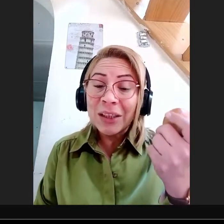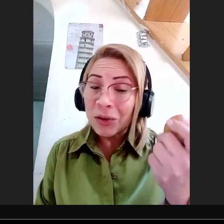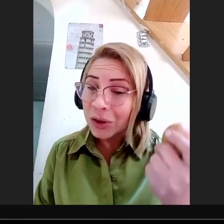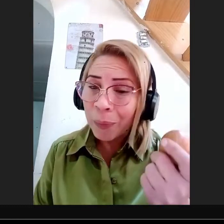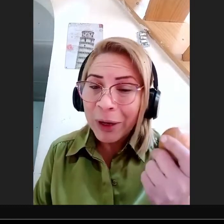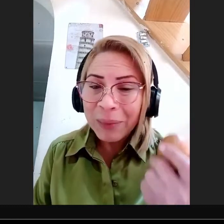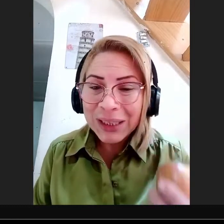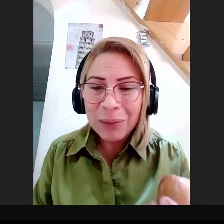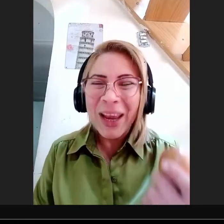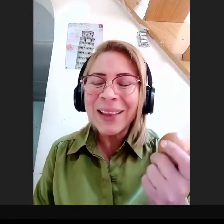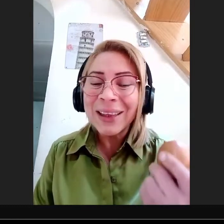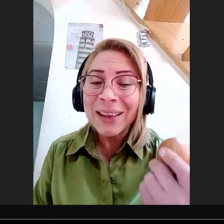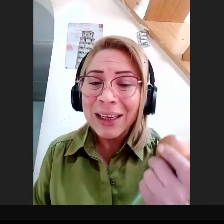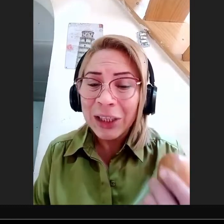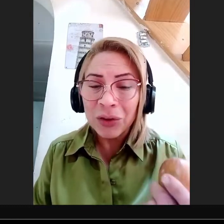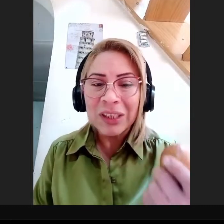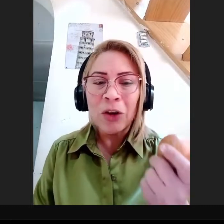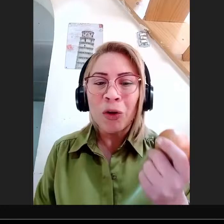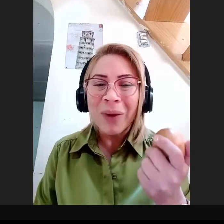And